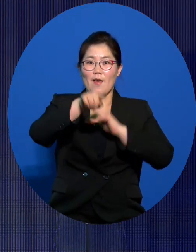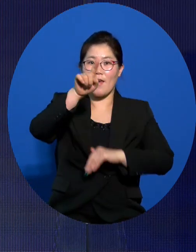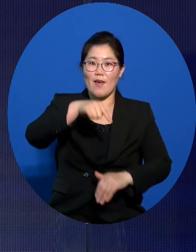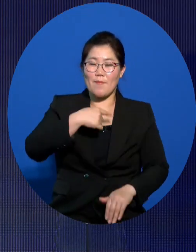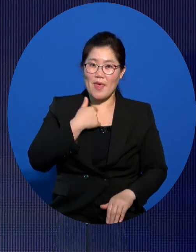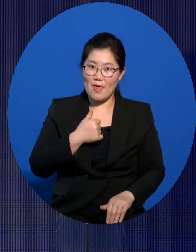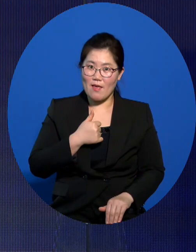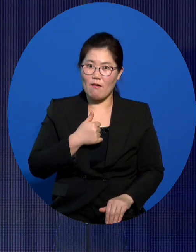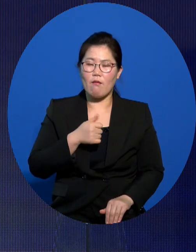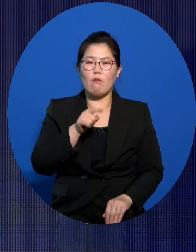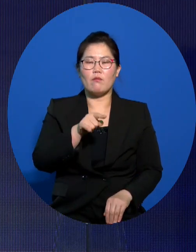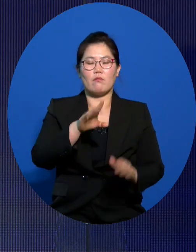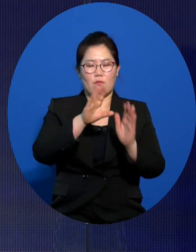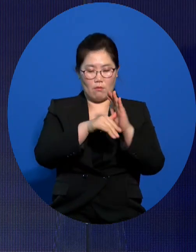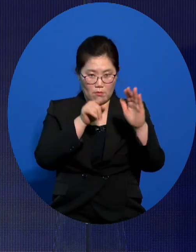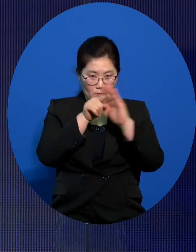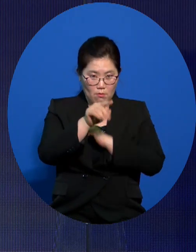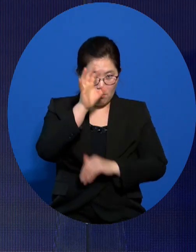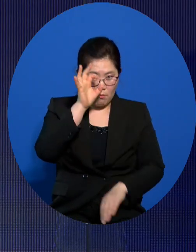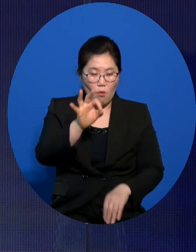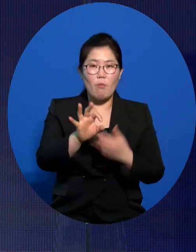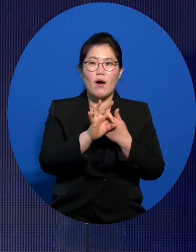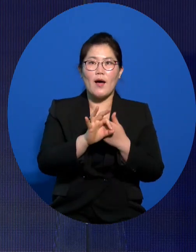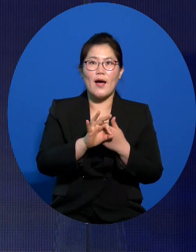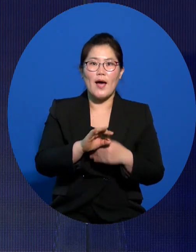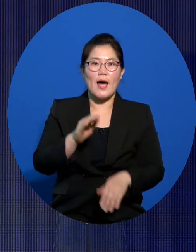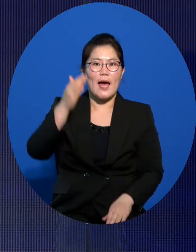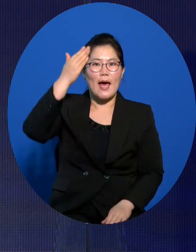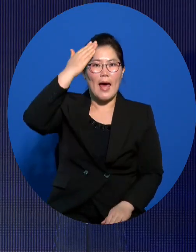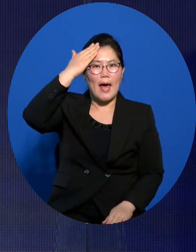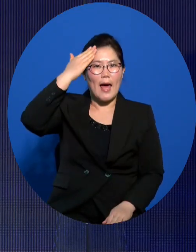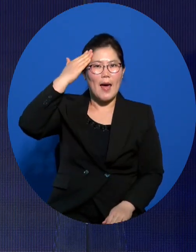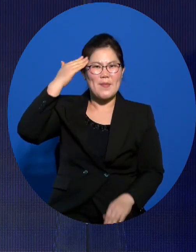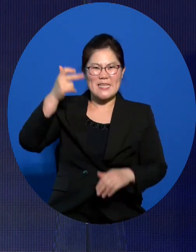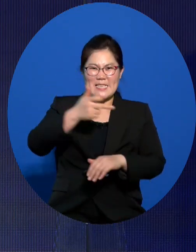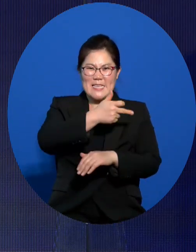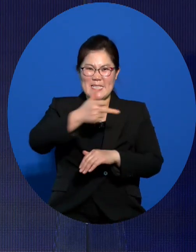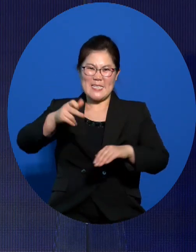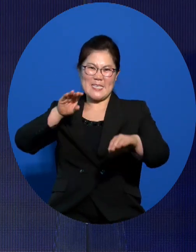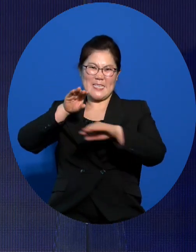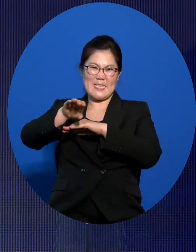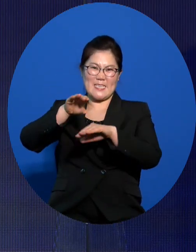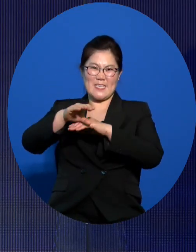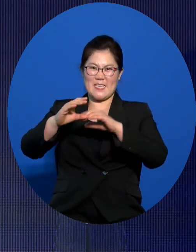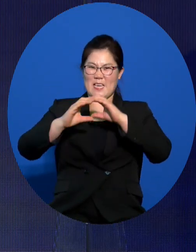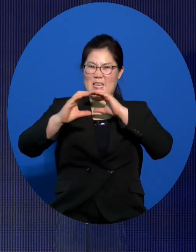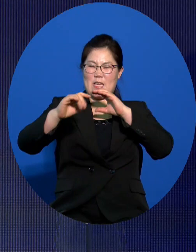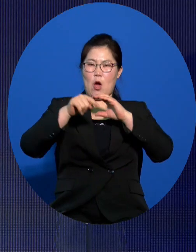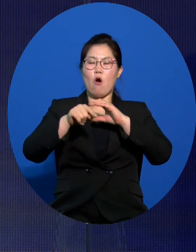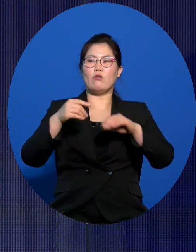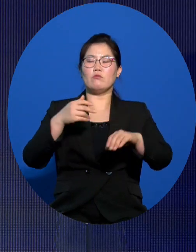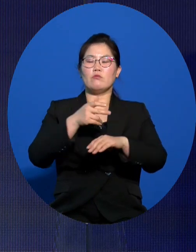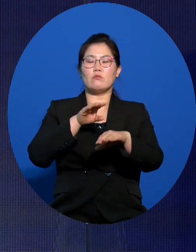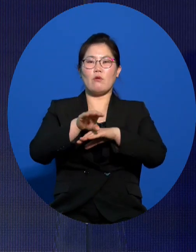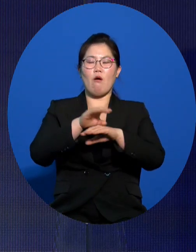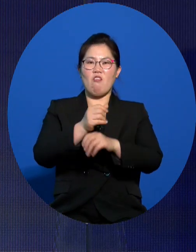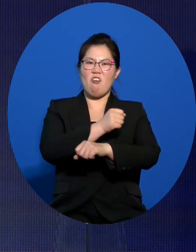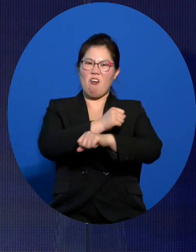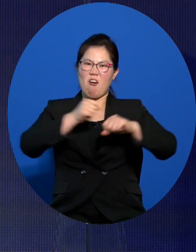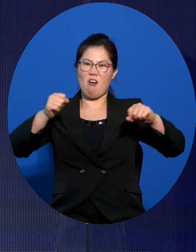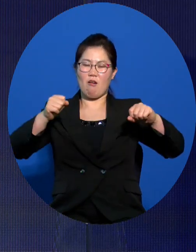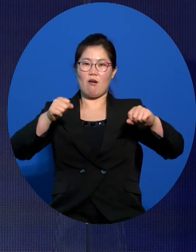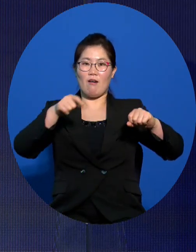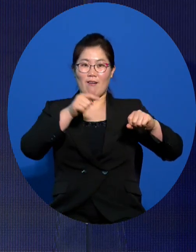know about this. There's something called Black Cab, and there's this big black vehicle. It has a very